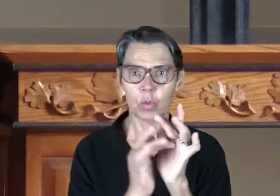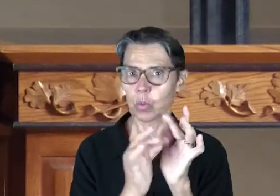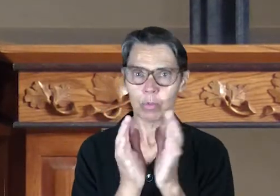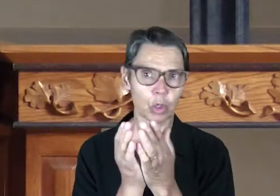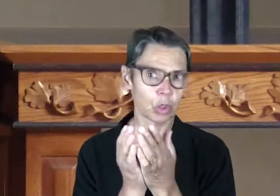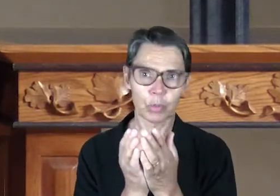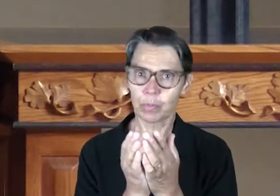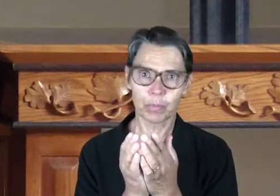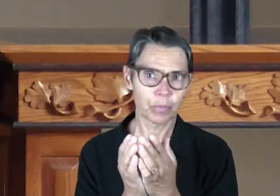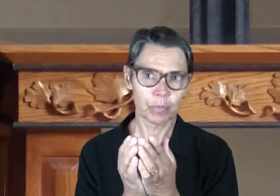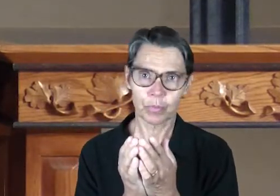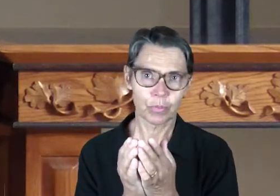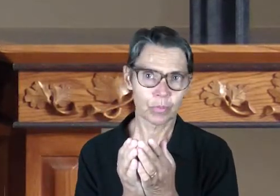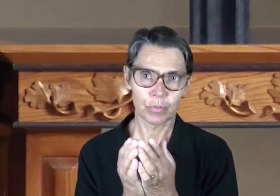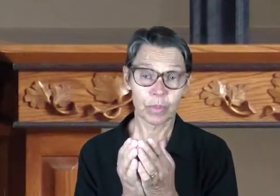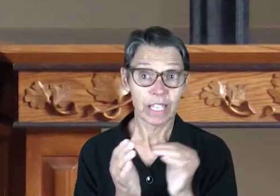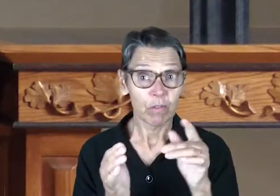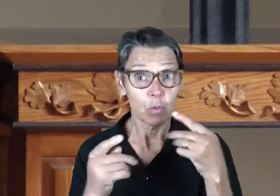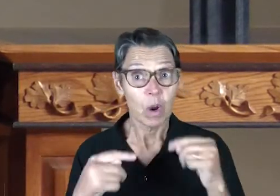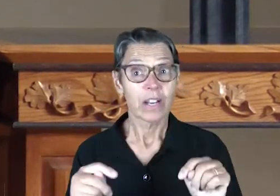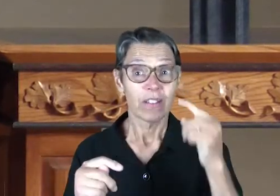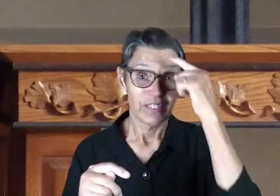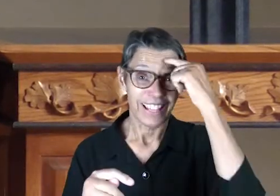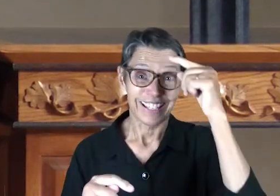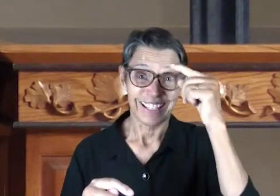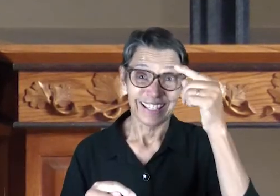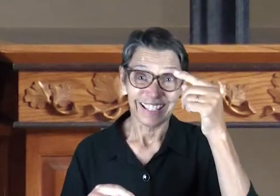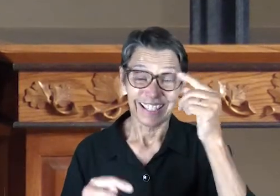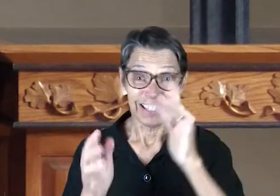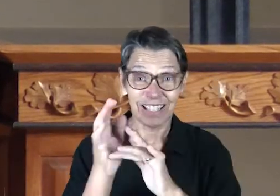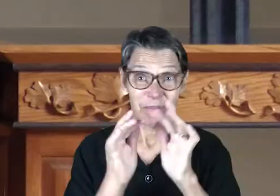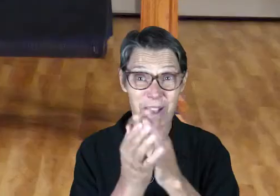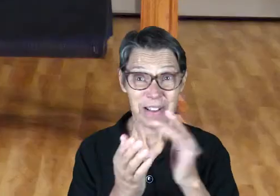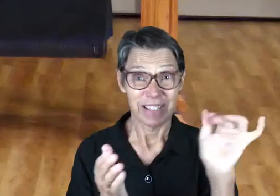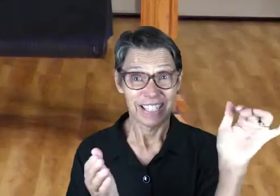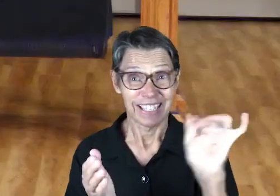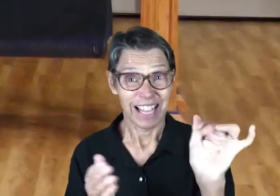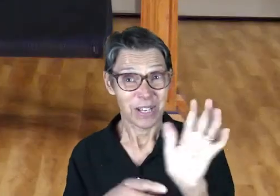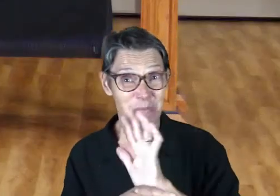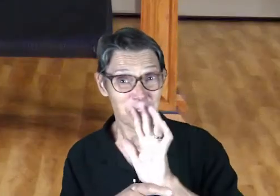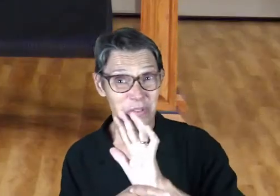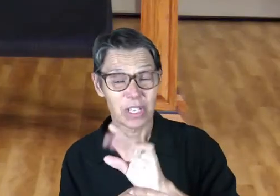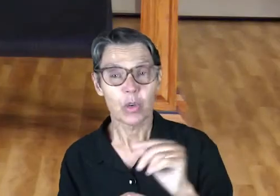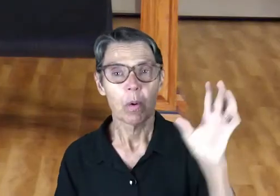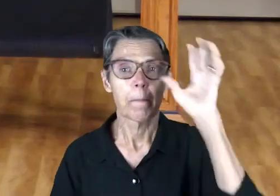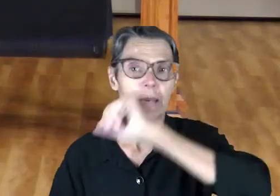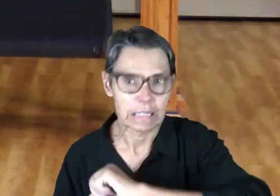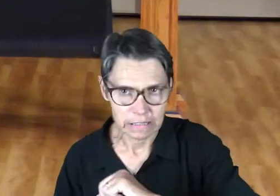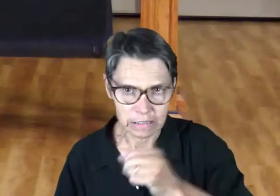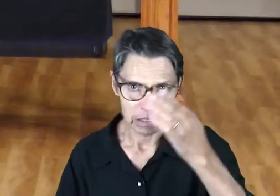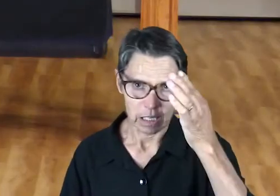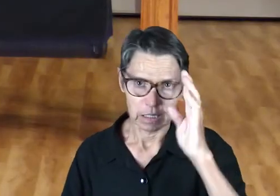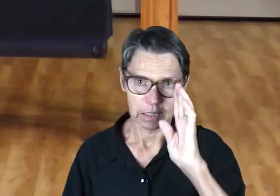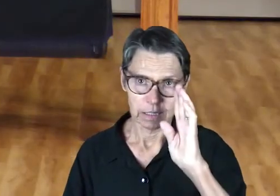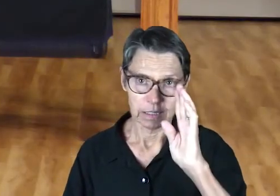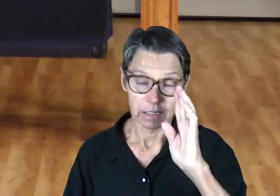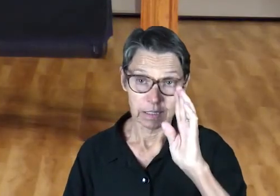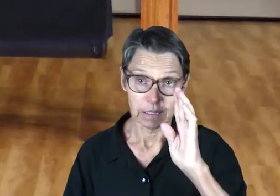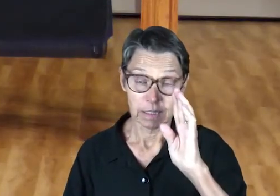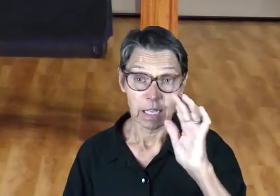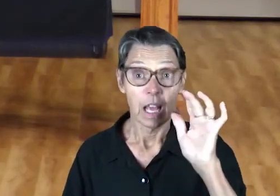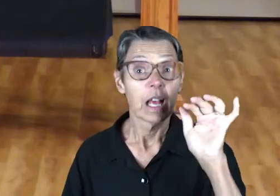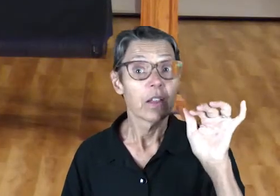structure around the scriptures, we miss a whole lot of God. This dramatic story of Moses